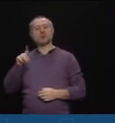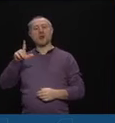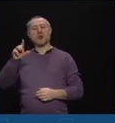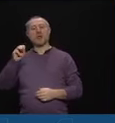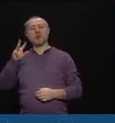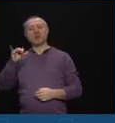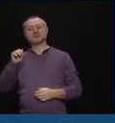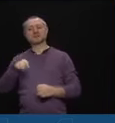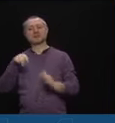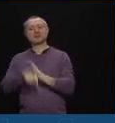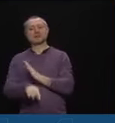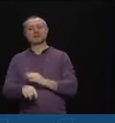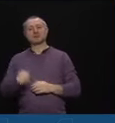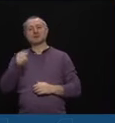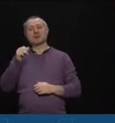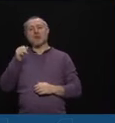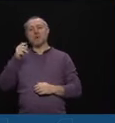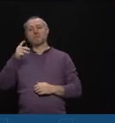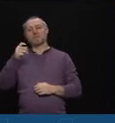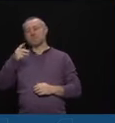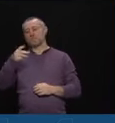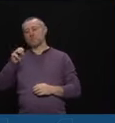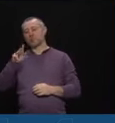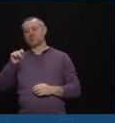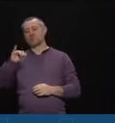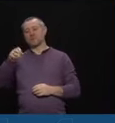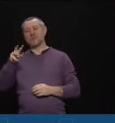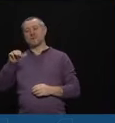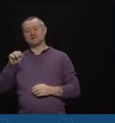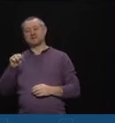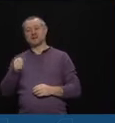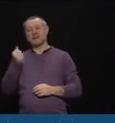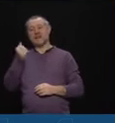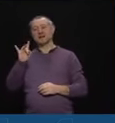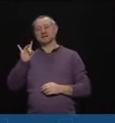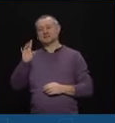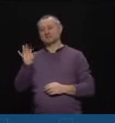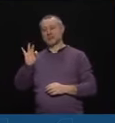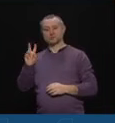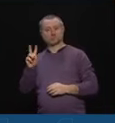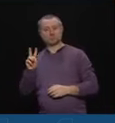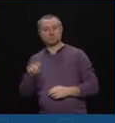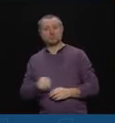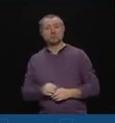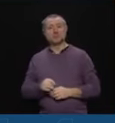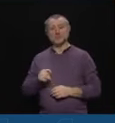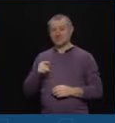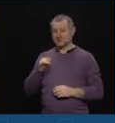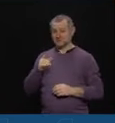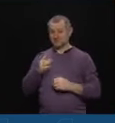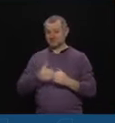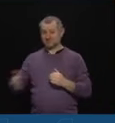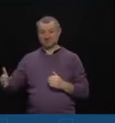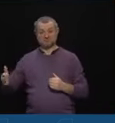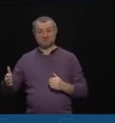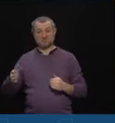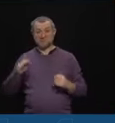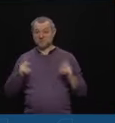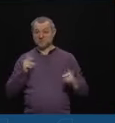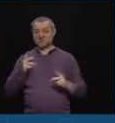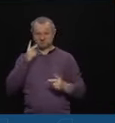1892. From this day forward, people will know their names, and they'll read about them, and they'll know this as part of the history that we have turned